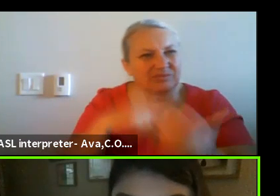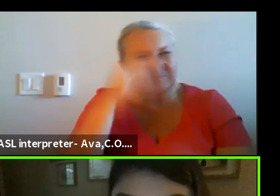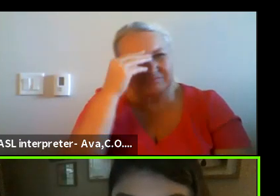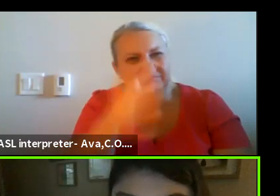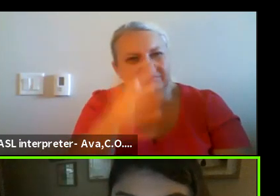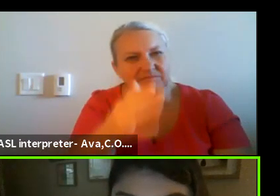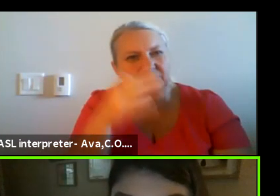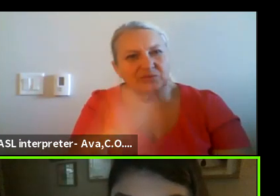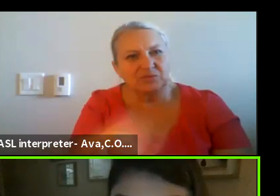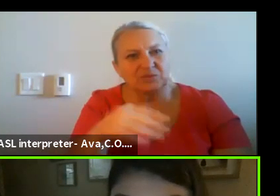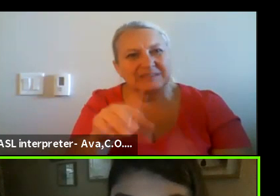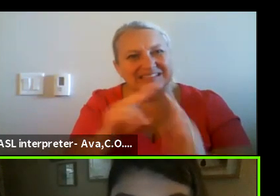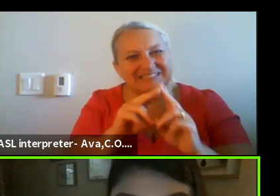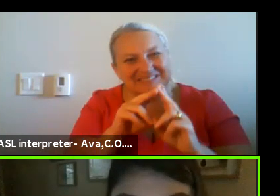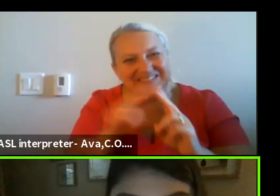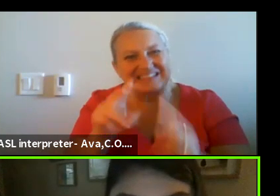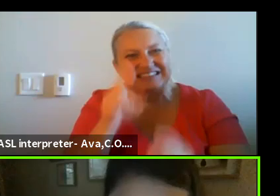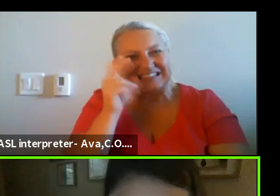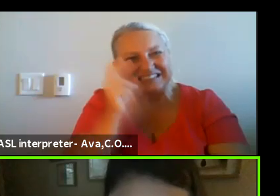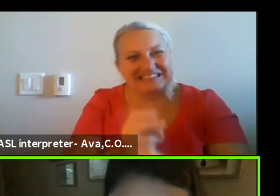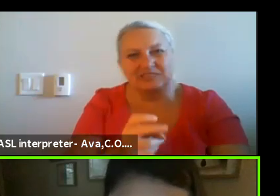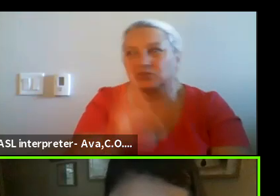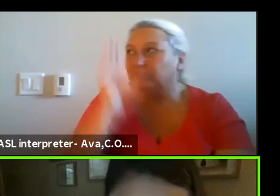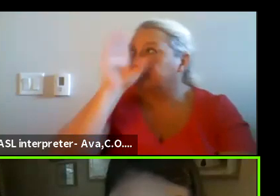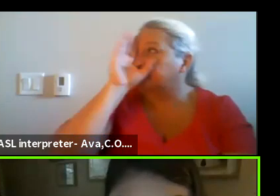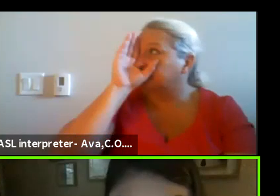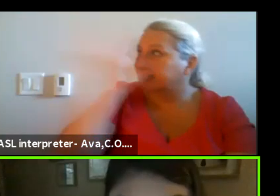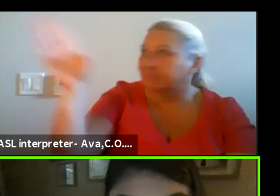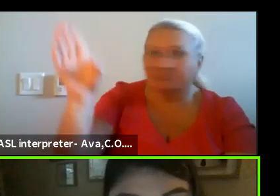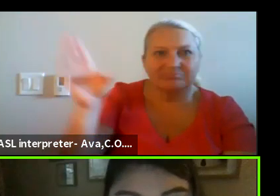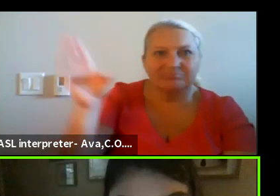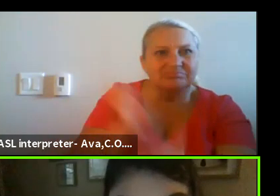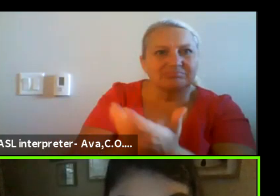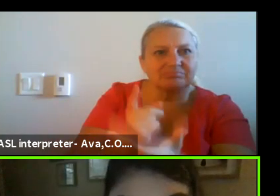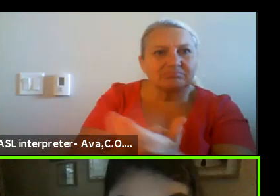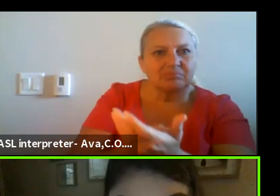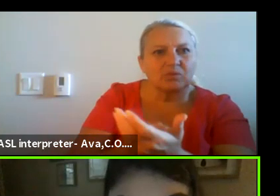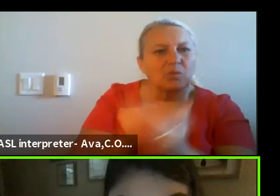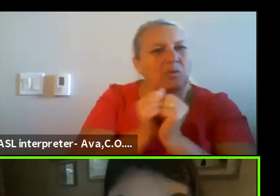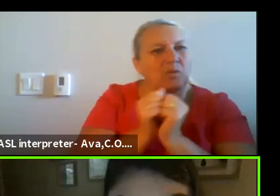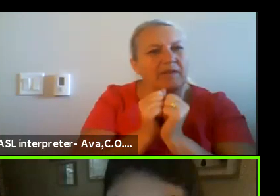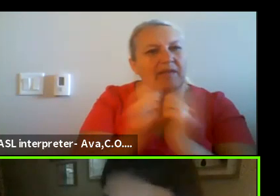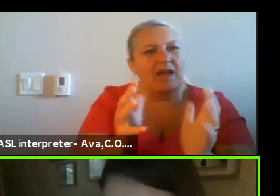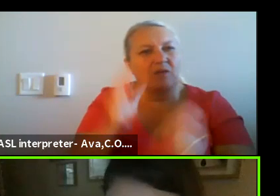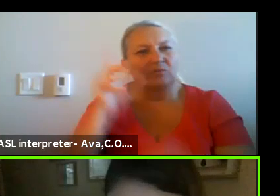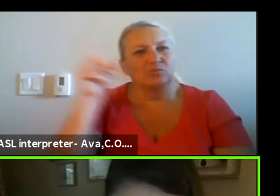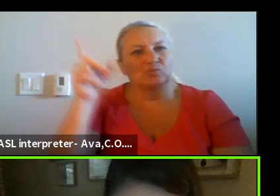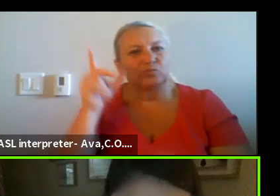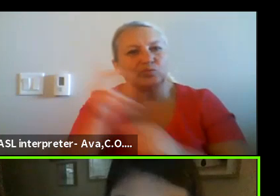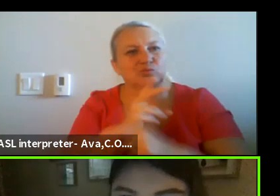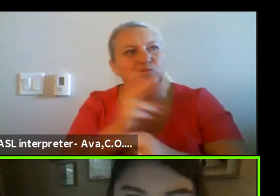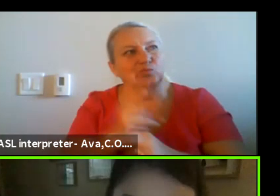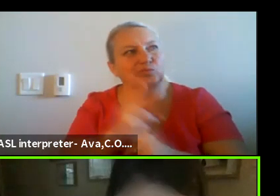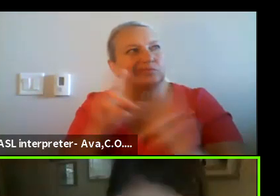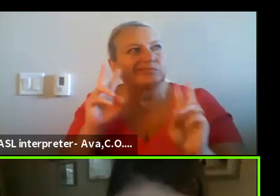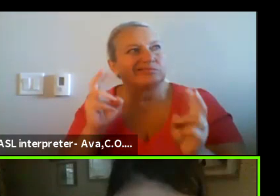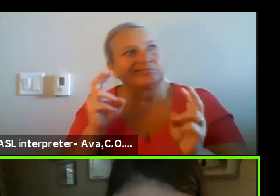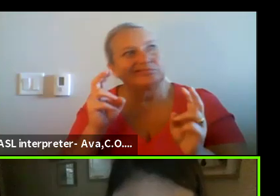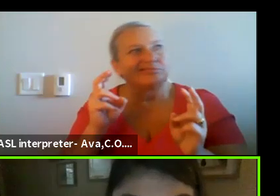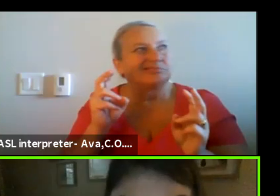address the issue straightforward without it being weaponized in a settler